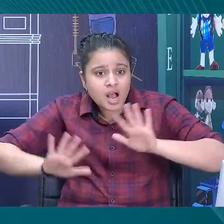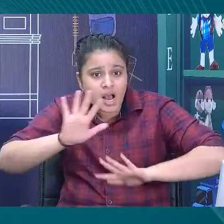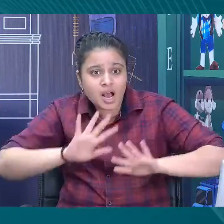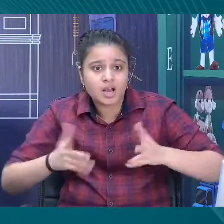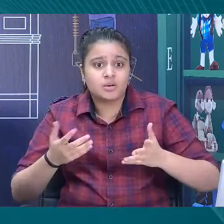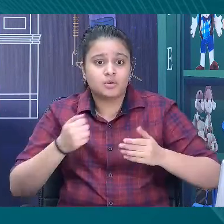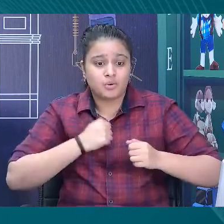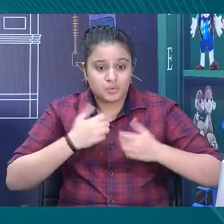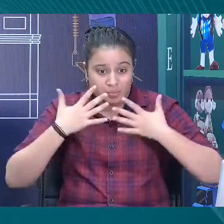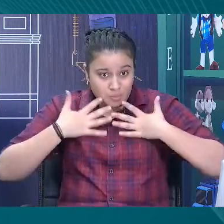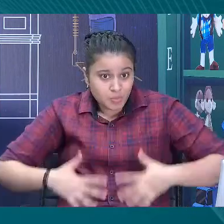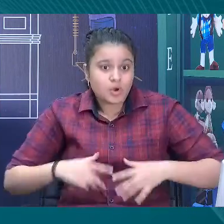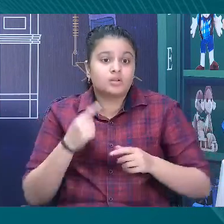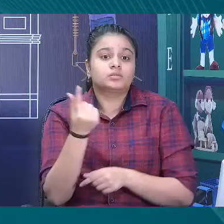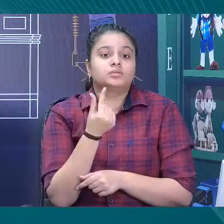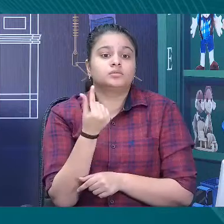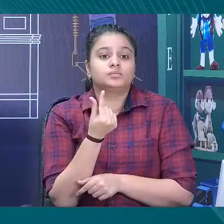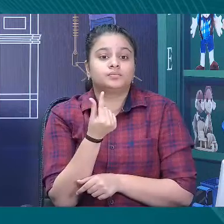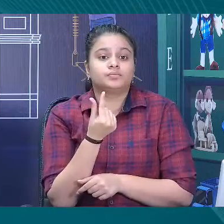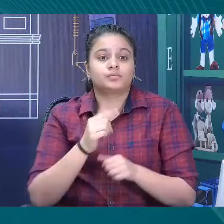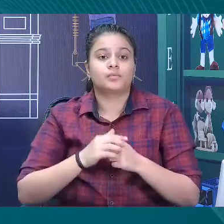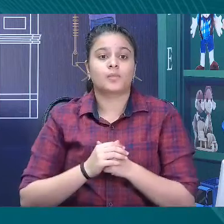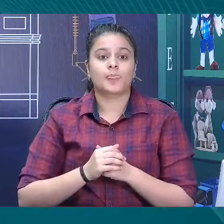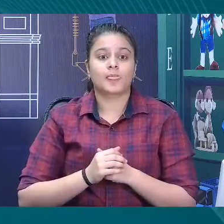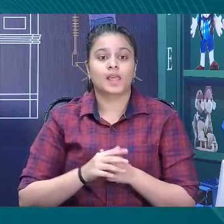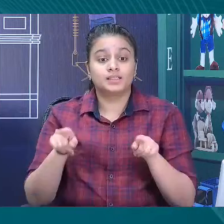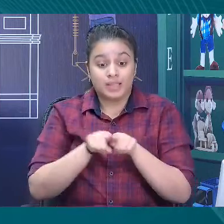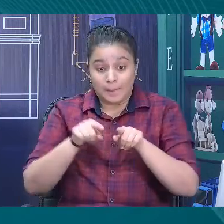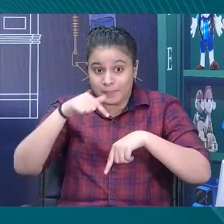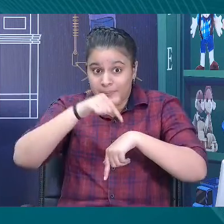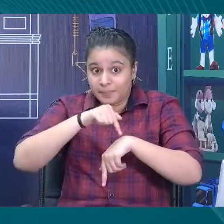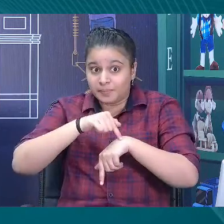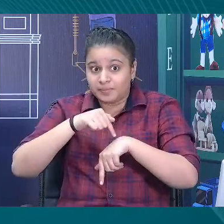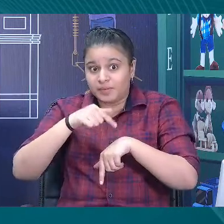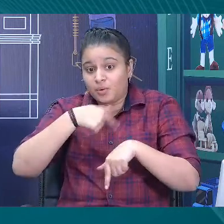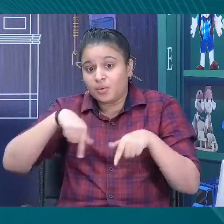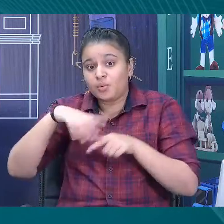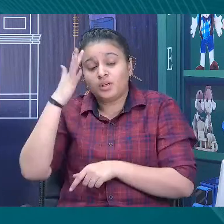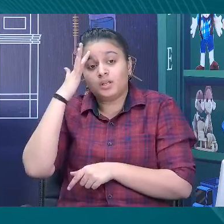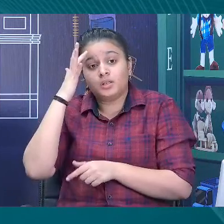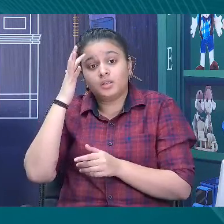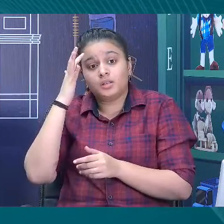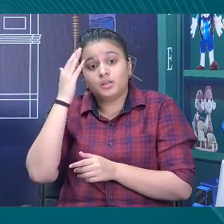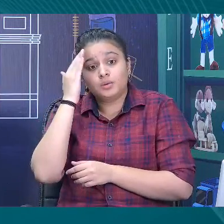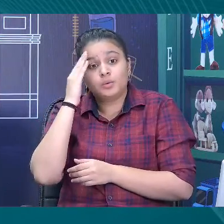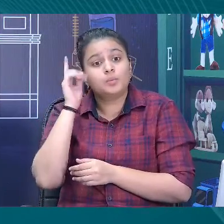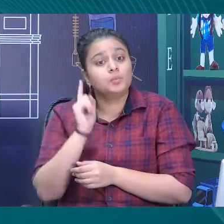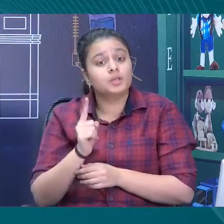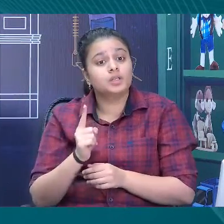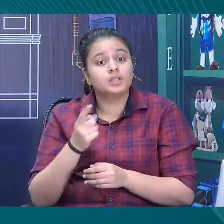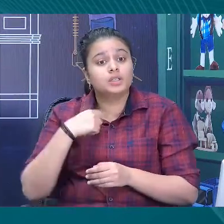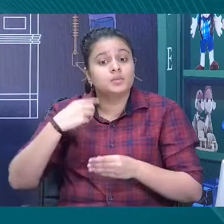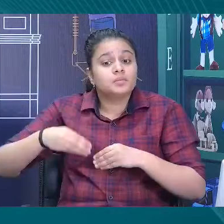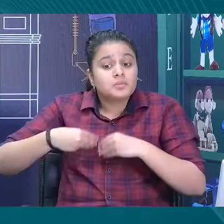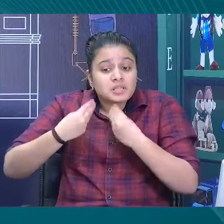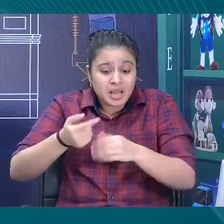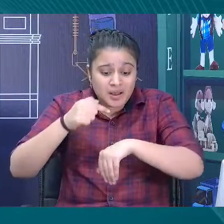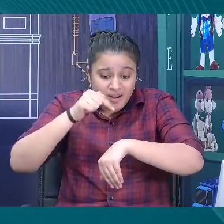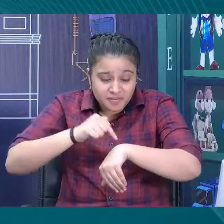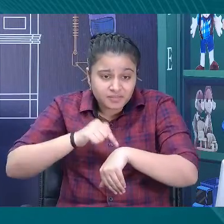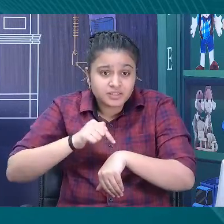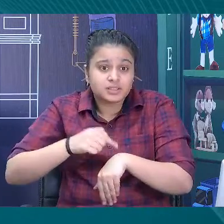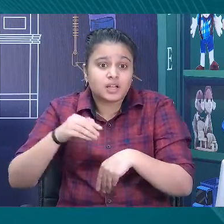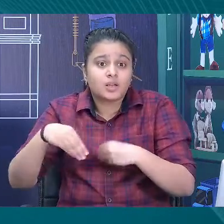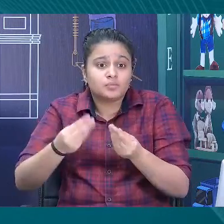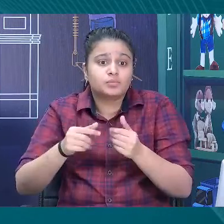the body, and at the same time, are we making sure that we are giving time for children